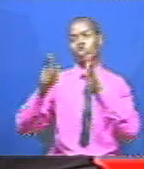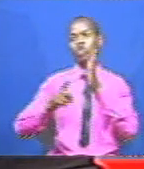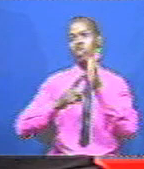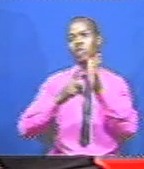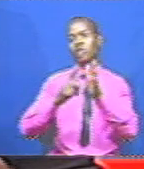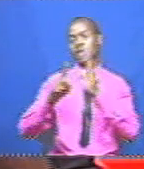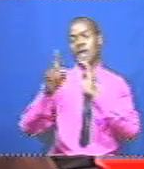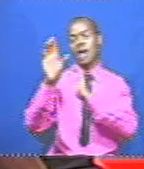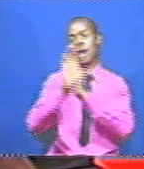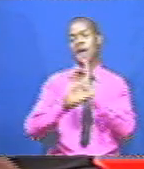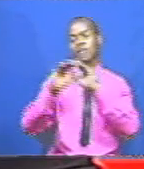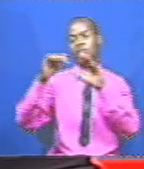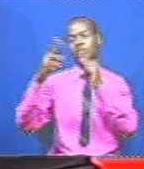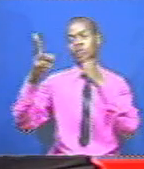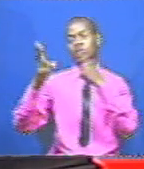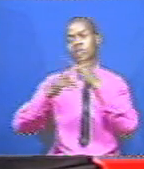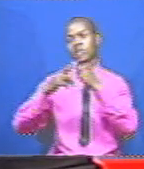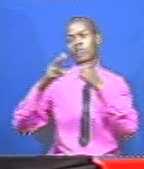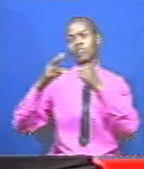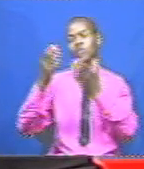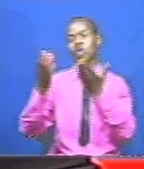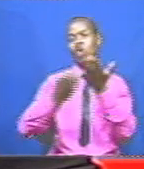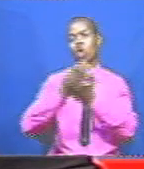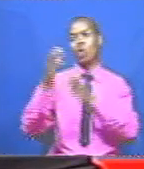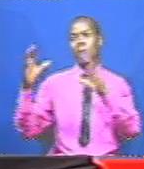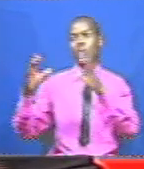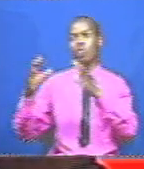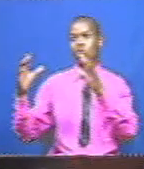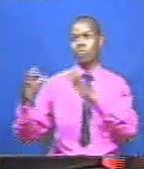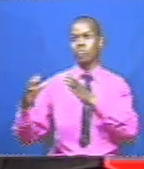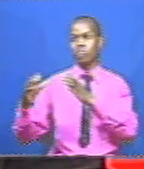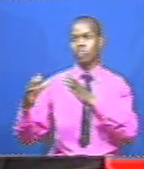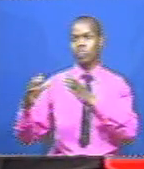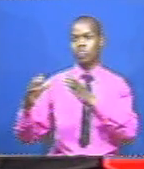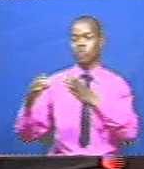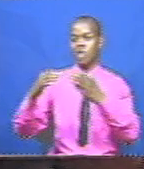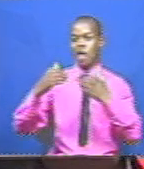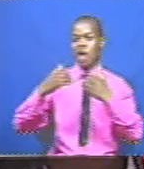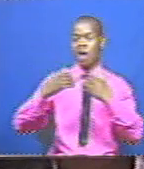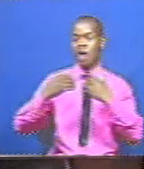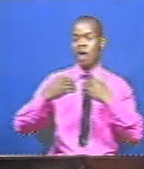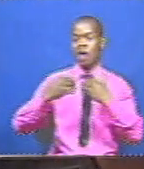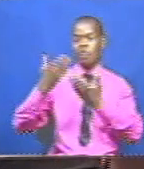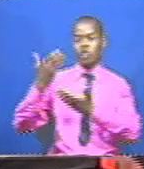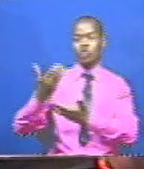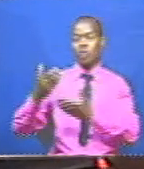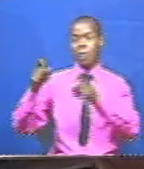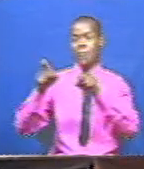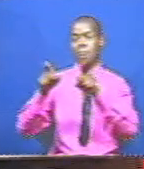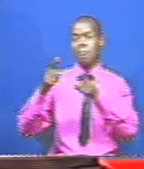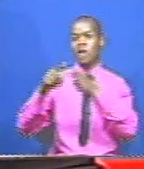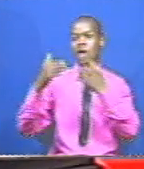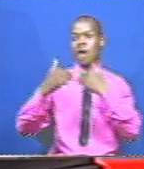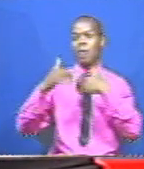the country into 7 economic blocks. So ours is Jumuiya, but there is the Lake Region Economic Bloc, there is the Mount